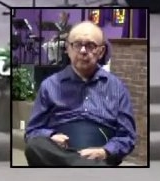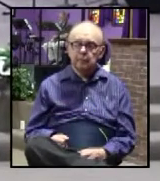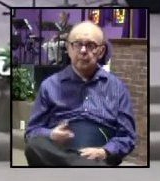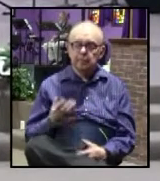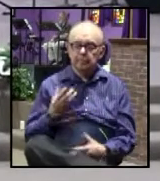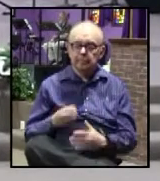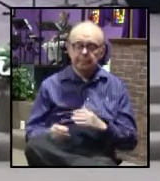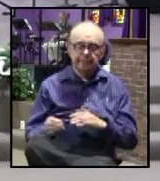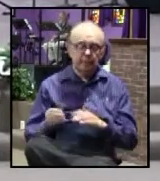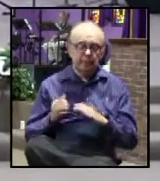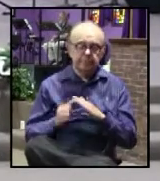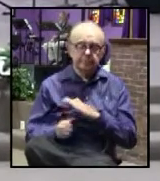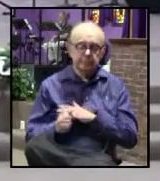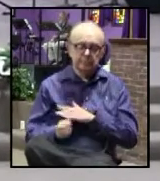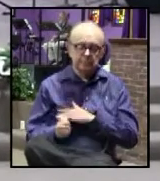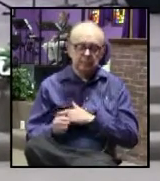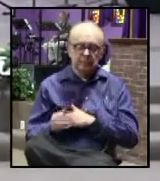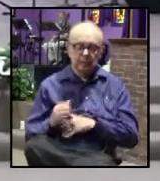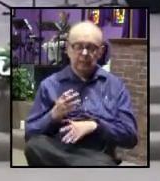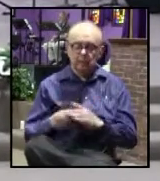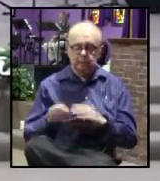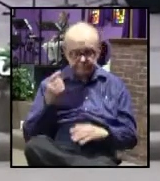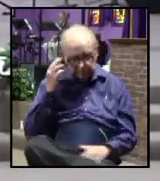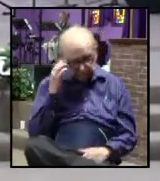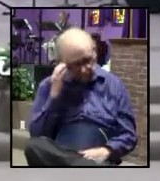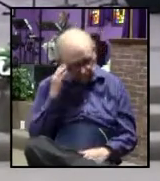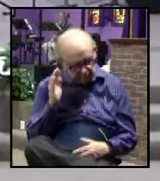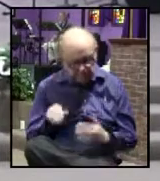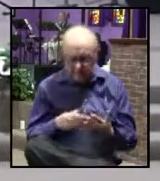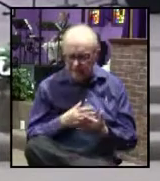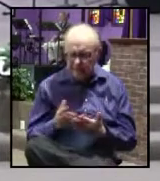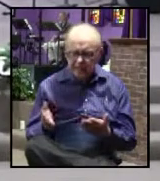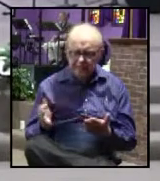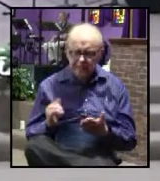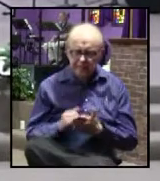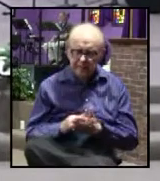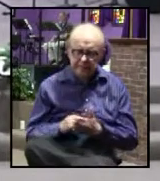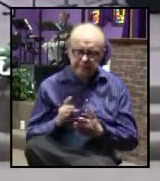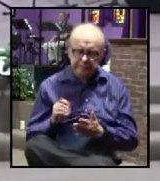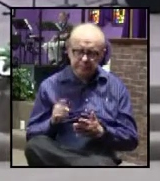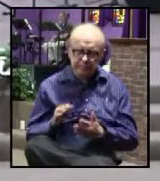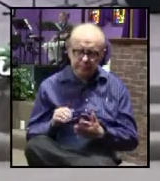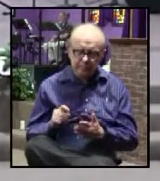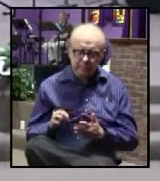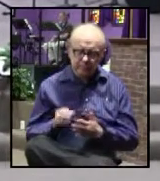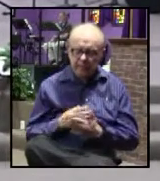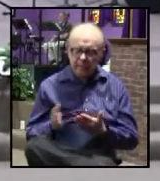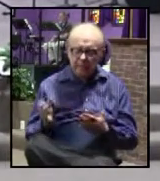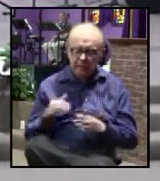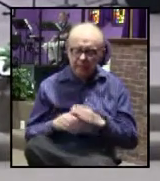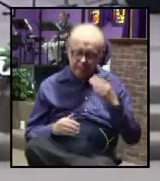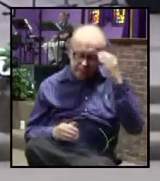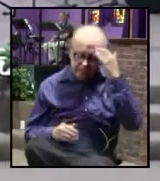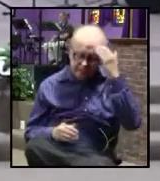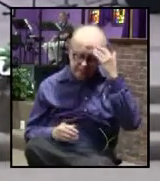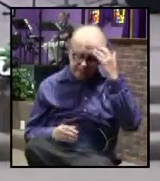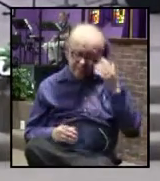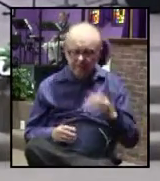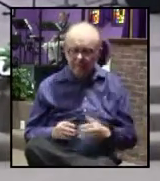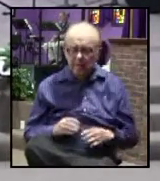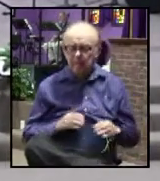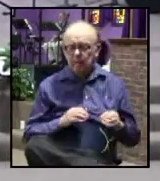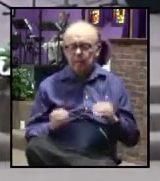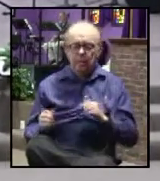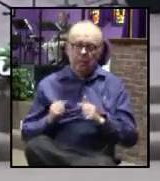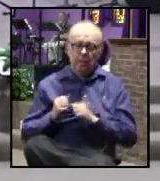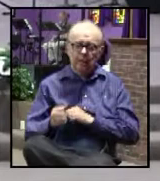You want to get out of yourself? Get out of your head? All these demons and all of these anxieties and all these other things that are going on inside you?